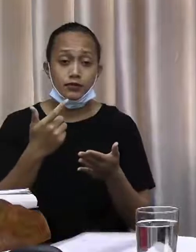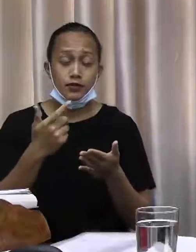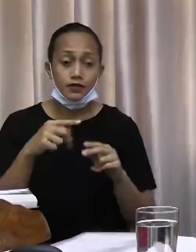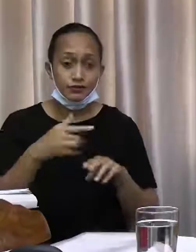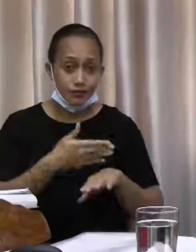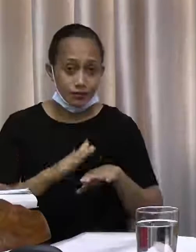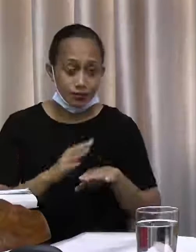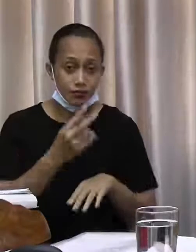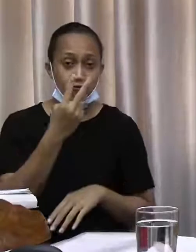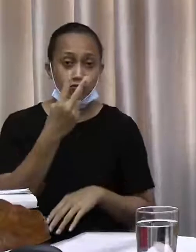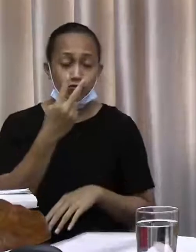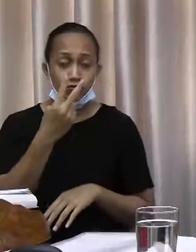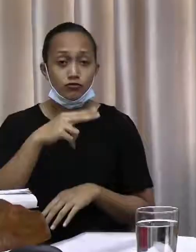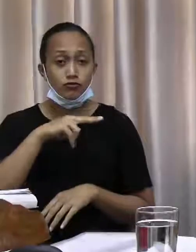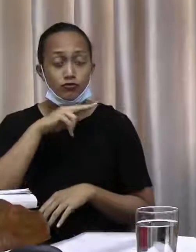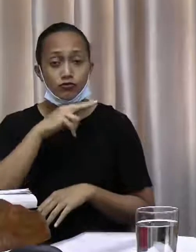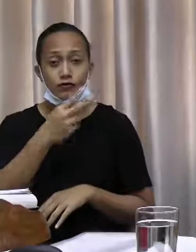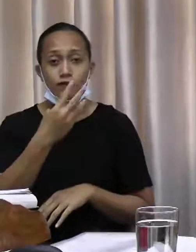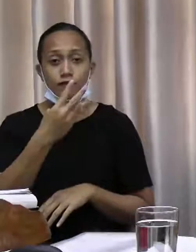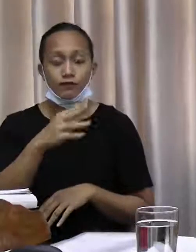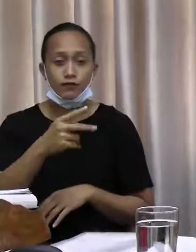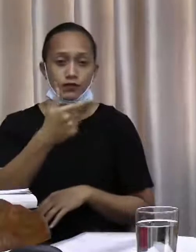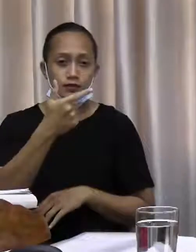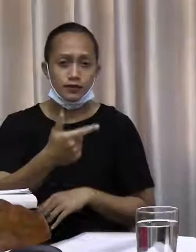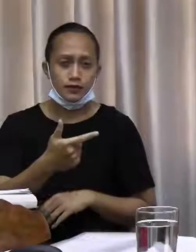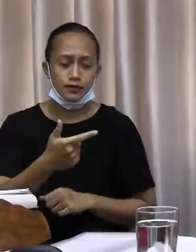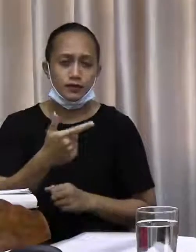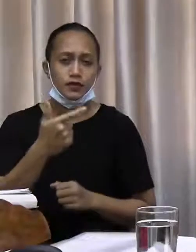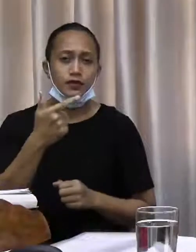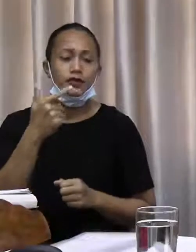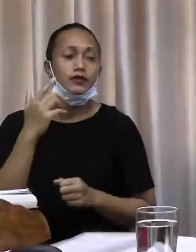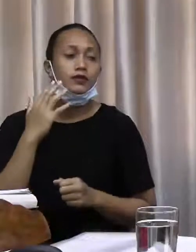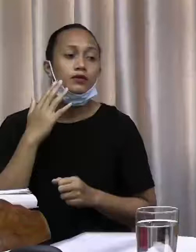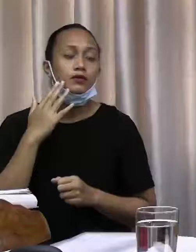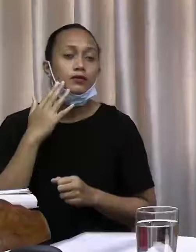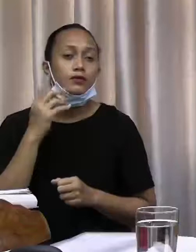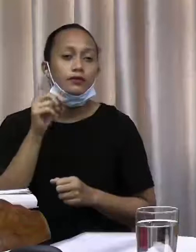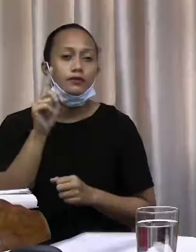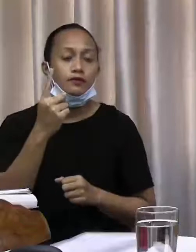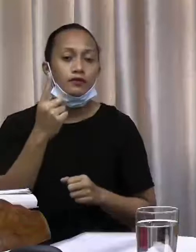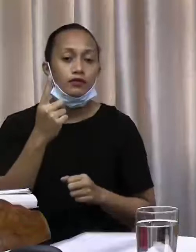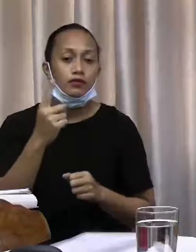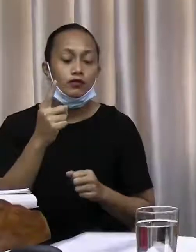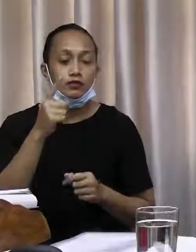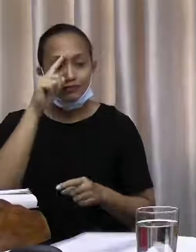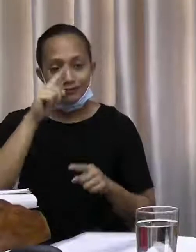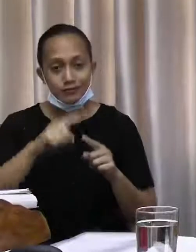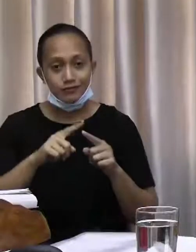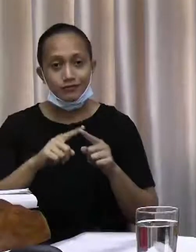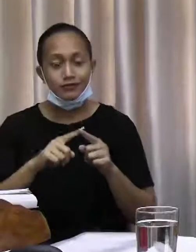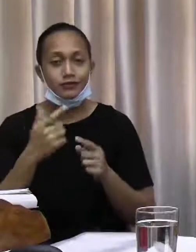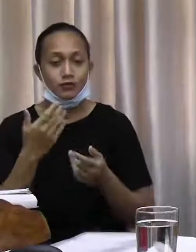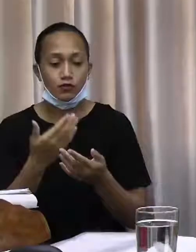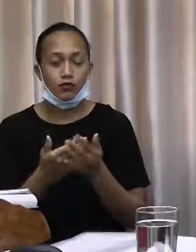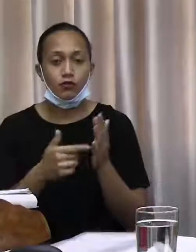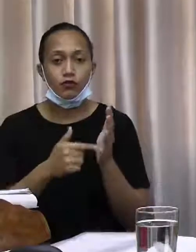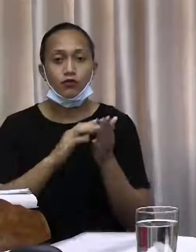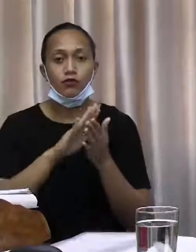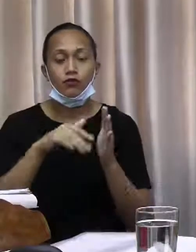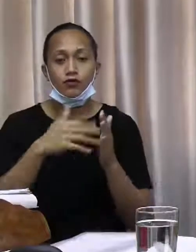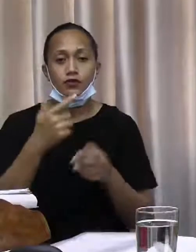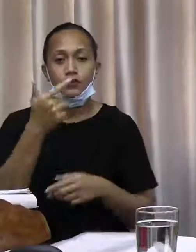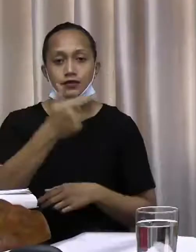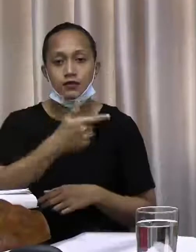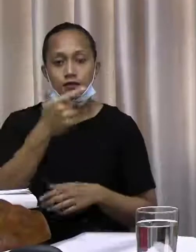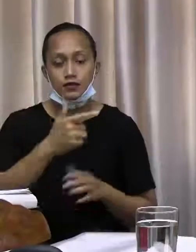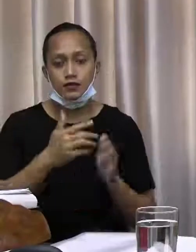to 247 since the first case was detected on Thursday, 17th